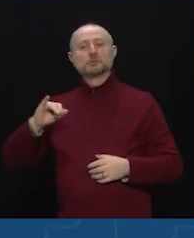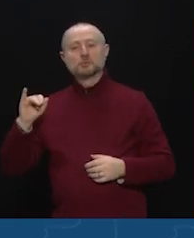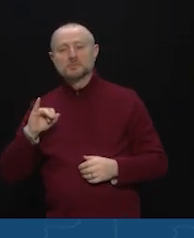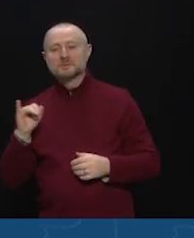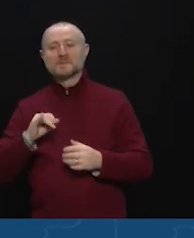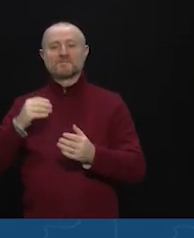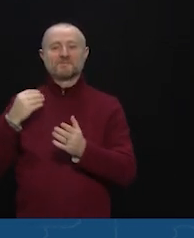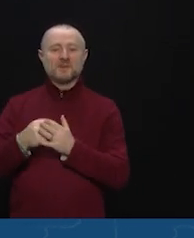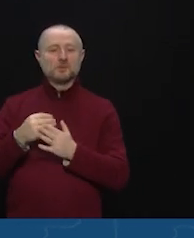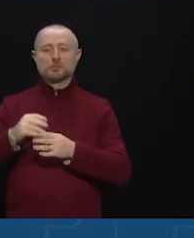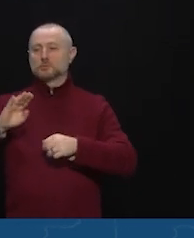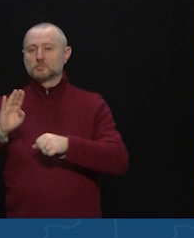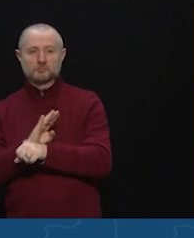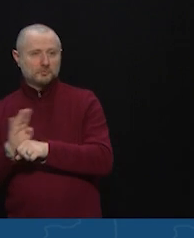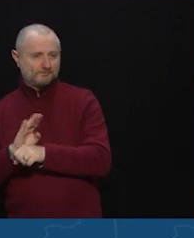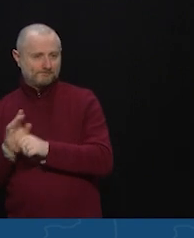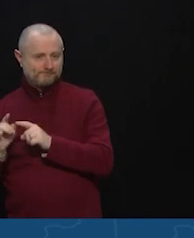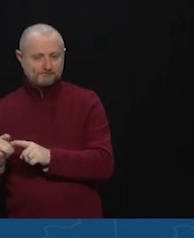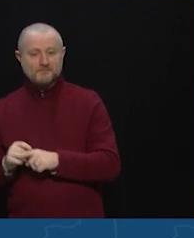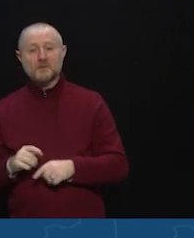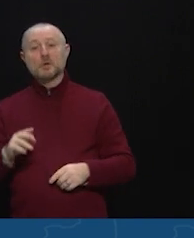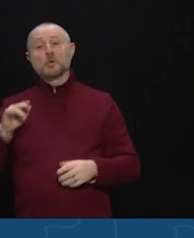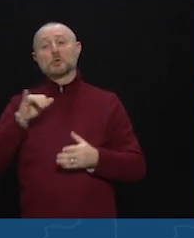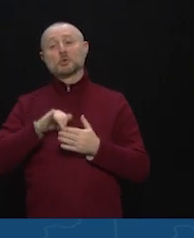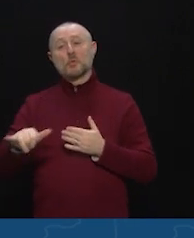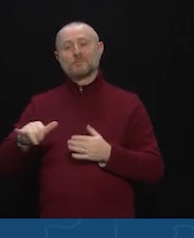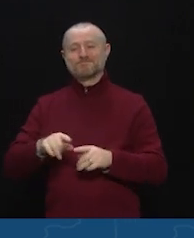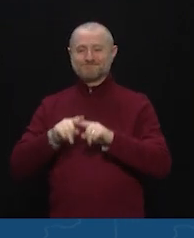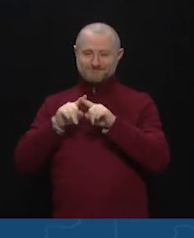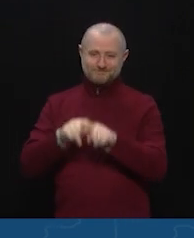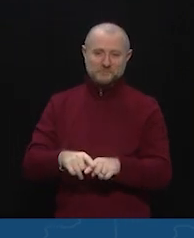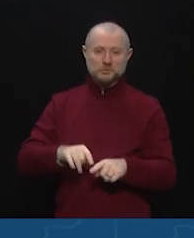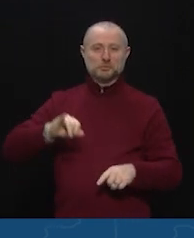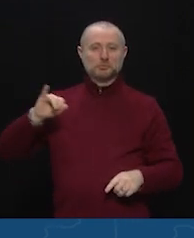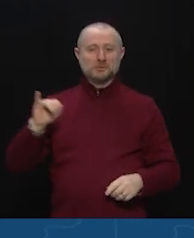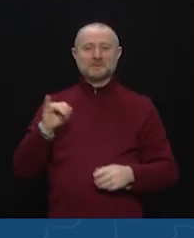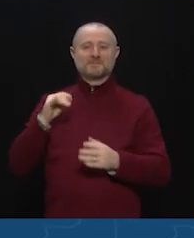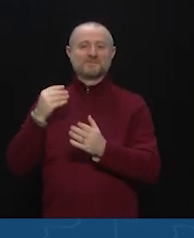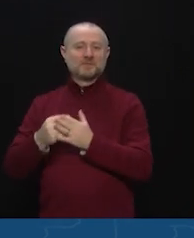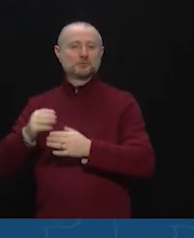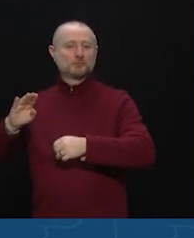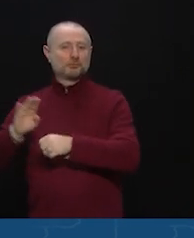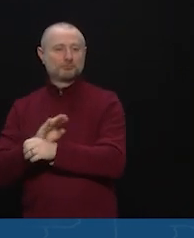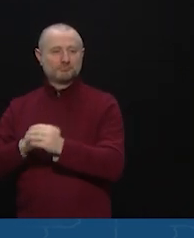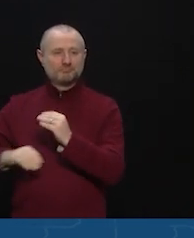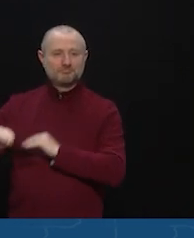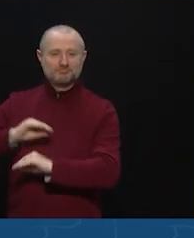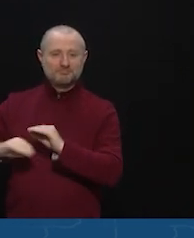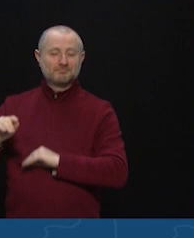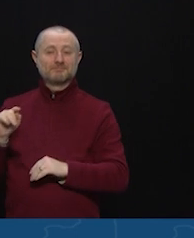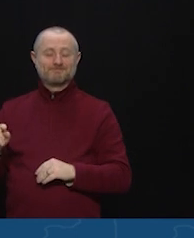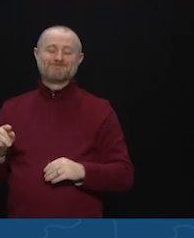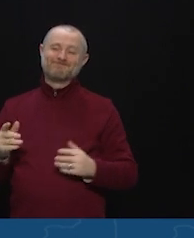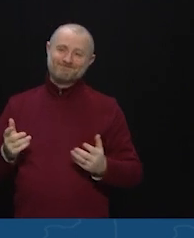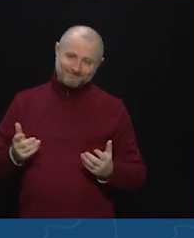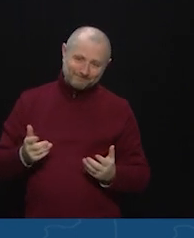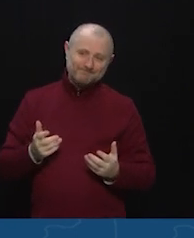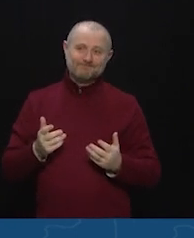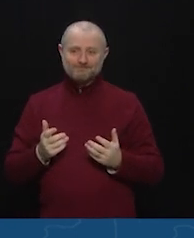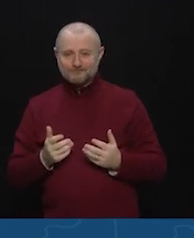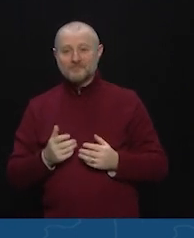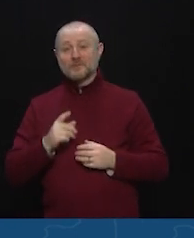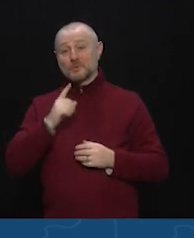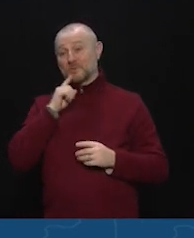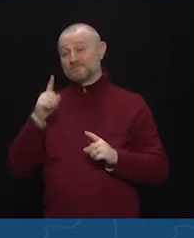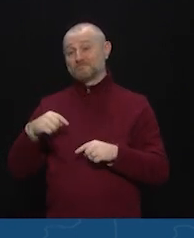York's was more dependent on finance and insurance industry sectors or fire sectors over the